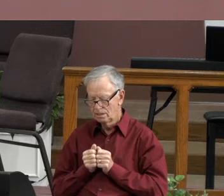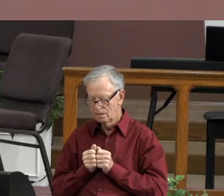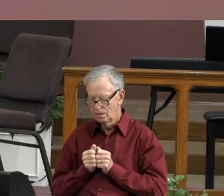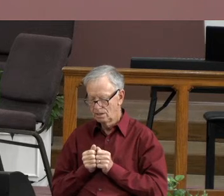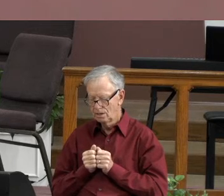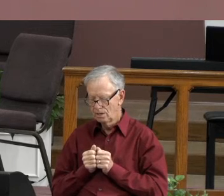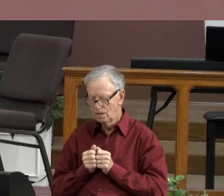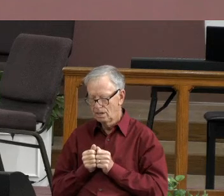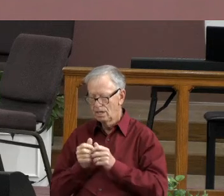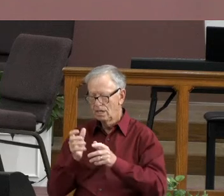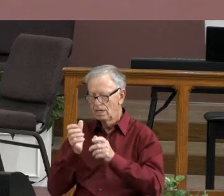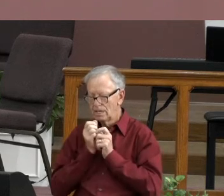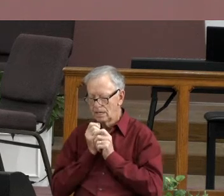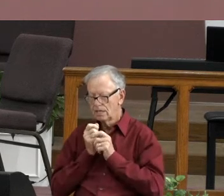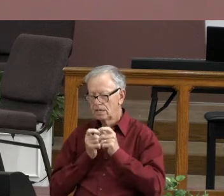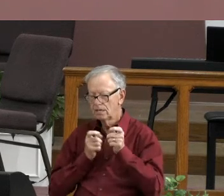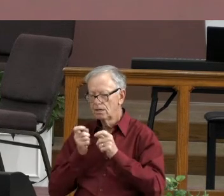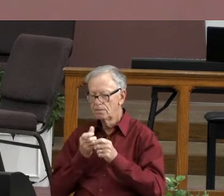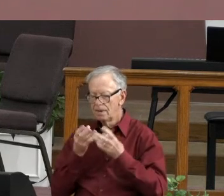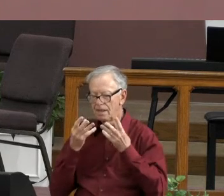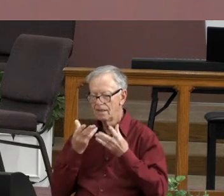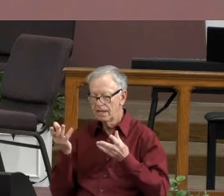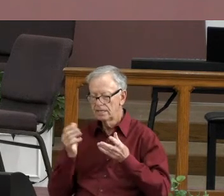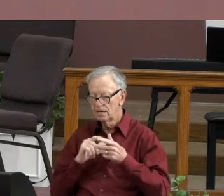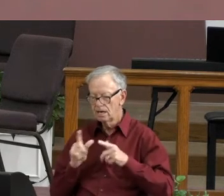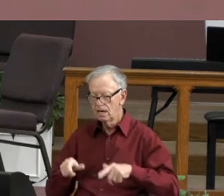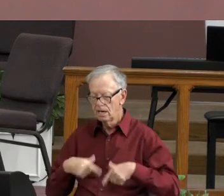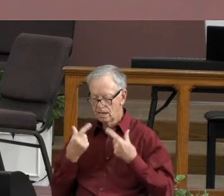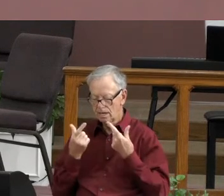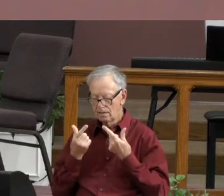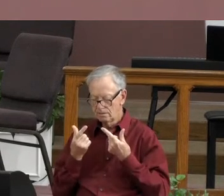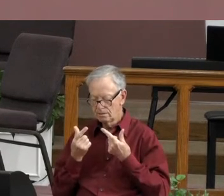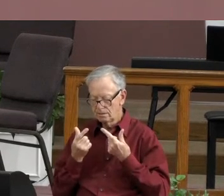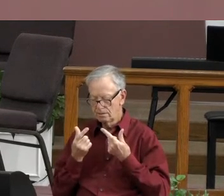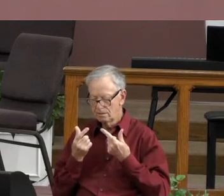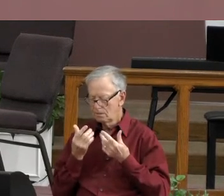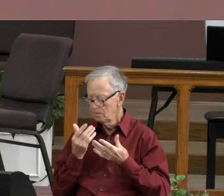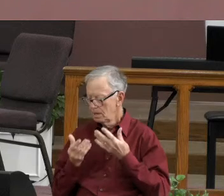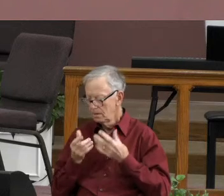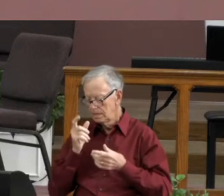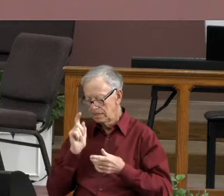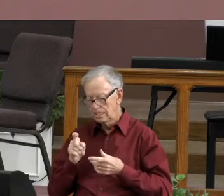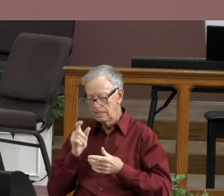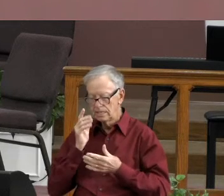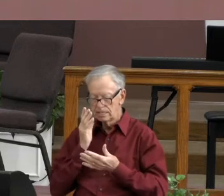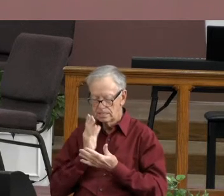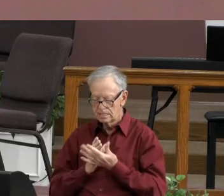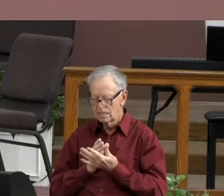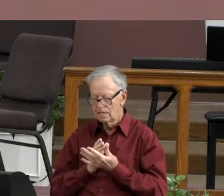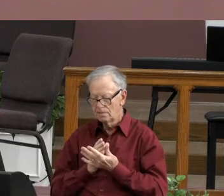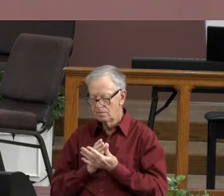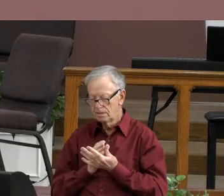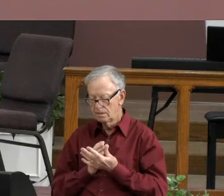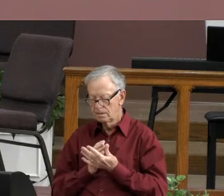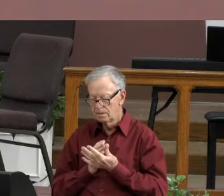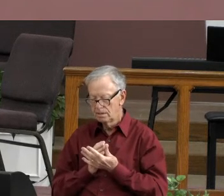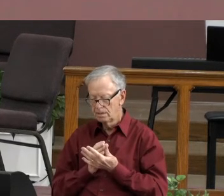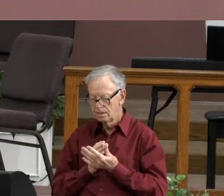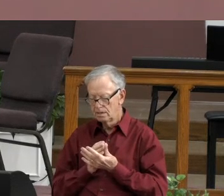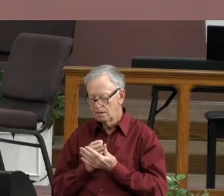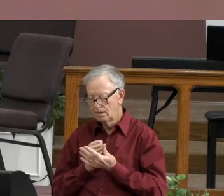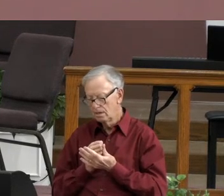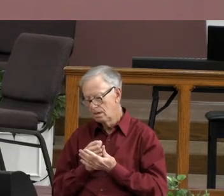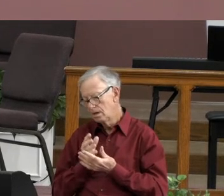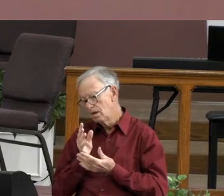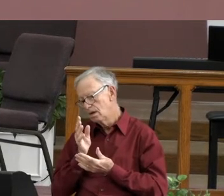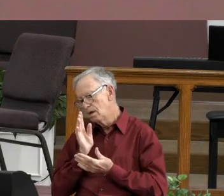And we have taken control of many things in our lives that maybe we need to stop and talk with you a little